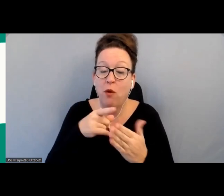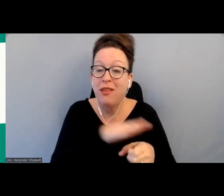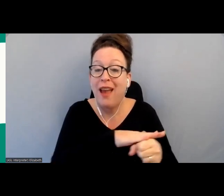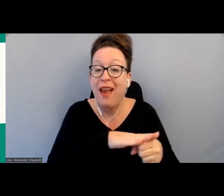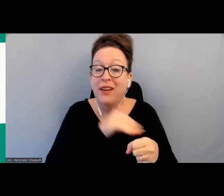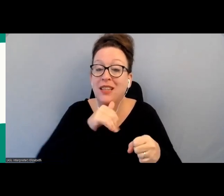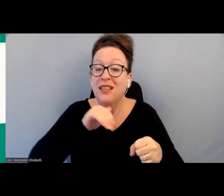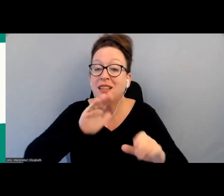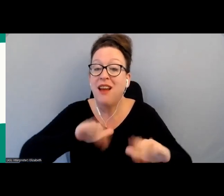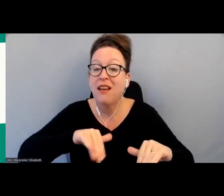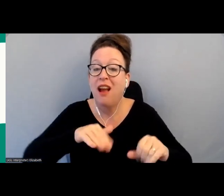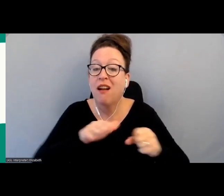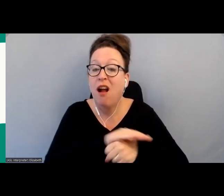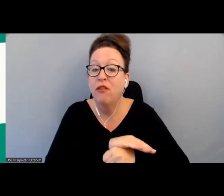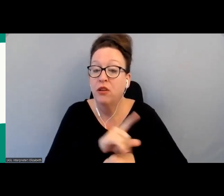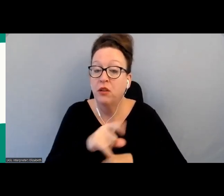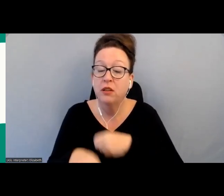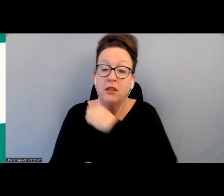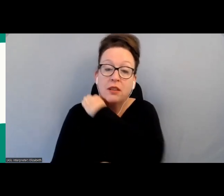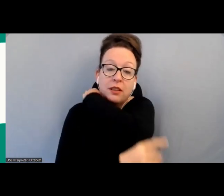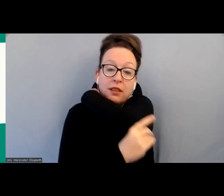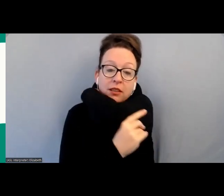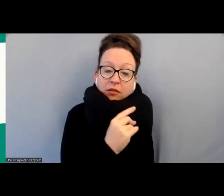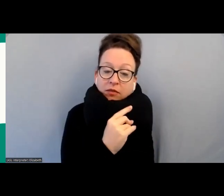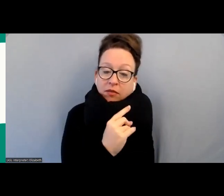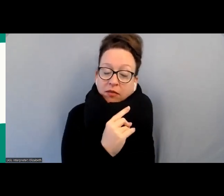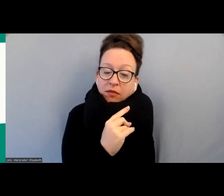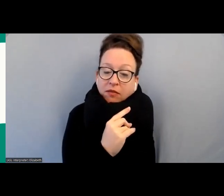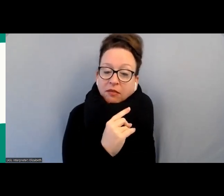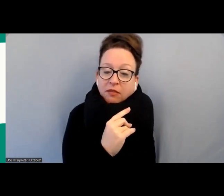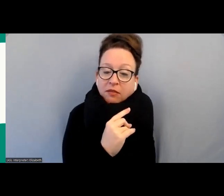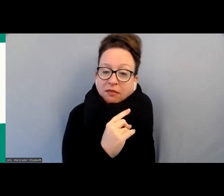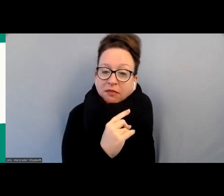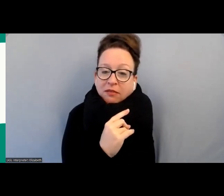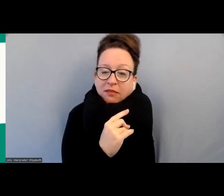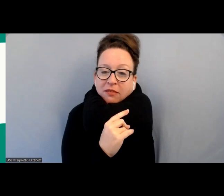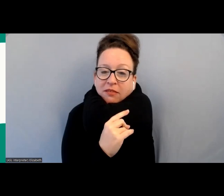yet. No, there's no wait list.